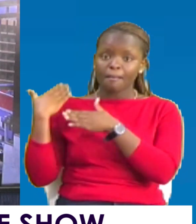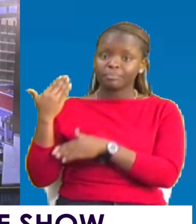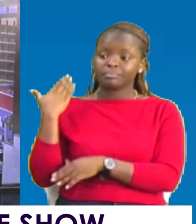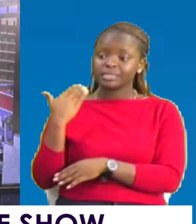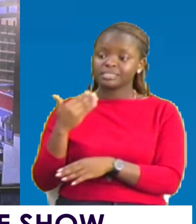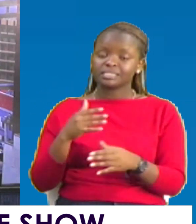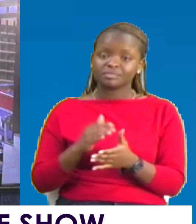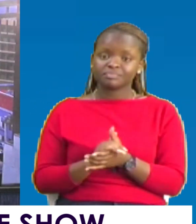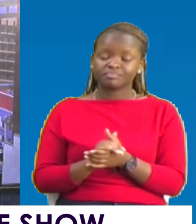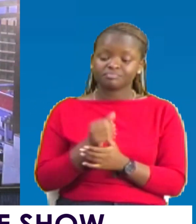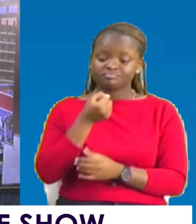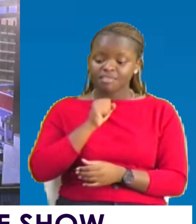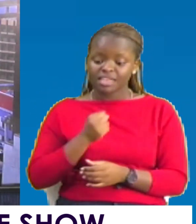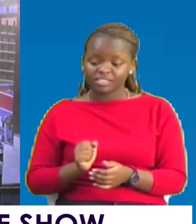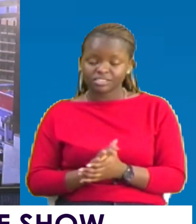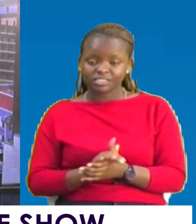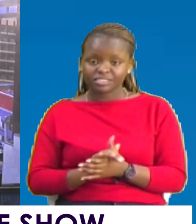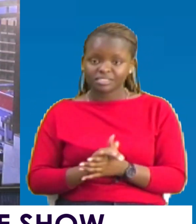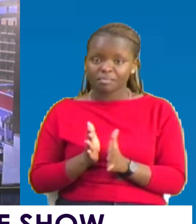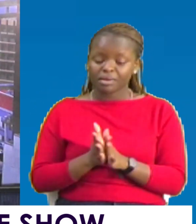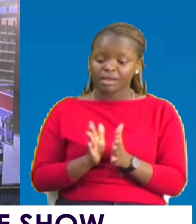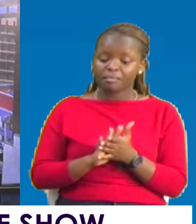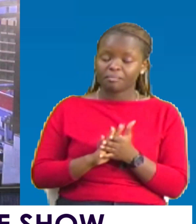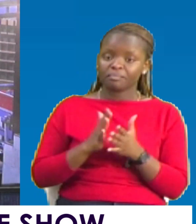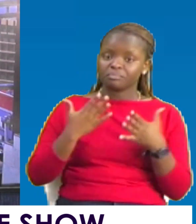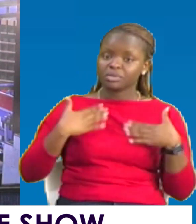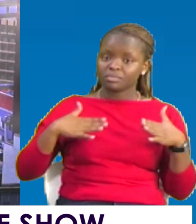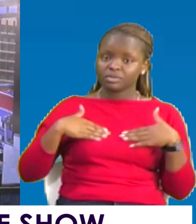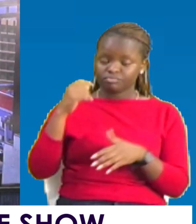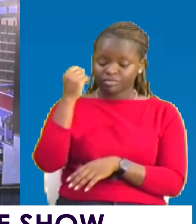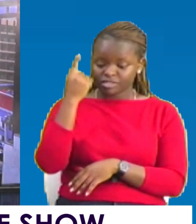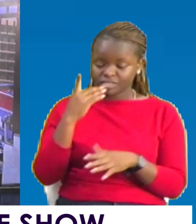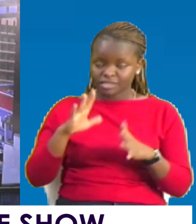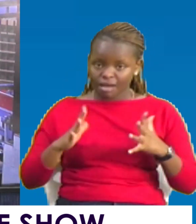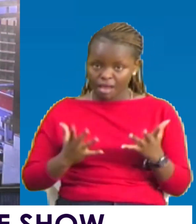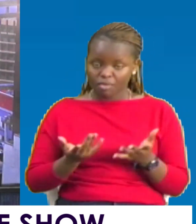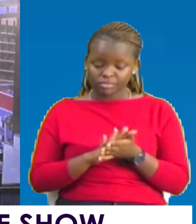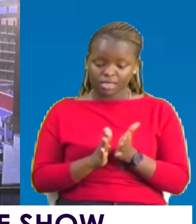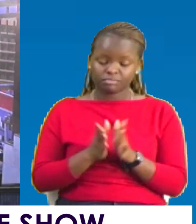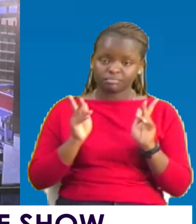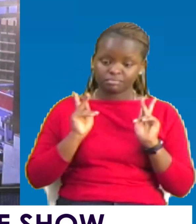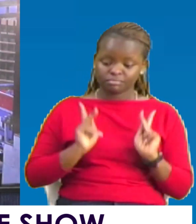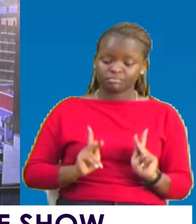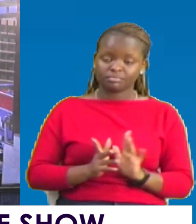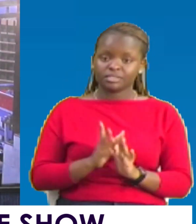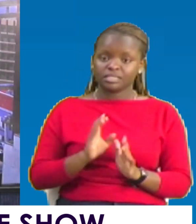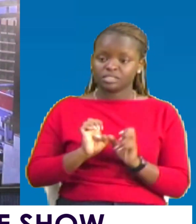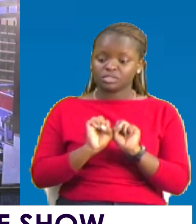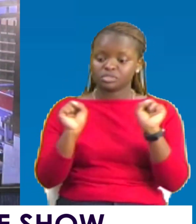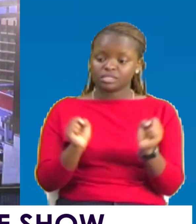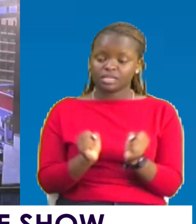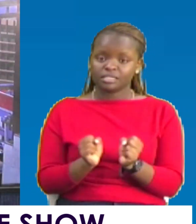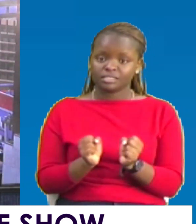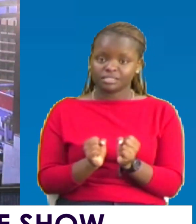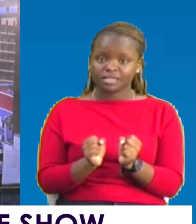people become people. That is how they understood becoming somebody in the society. It brought them